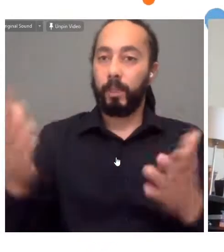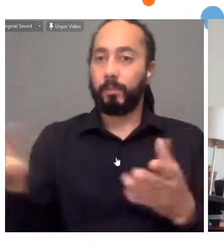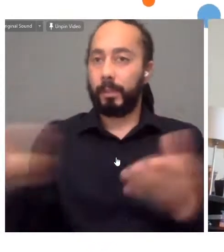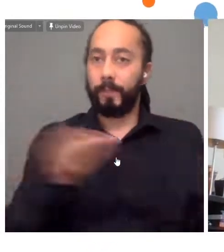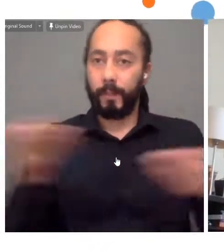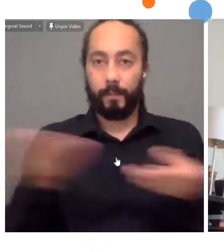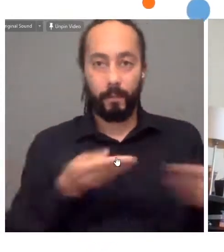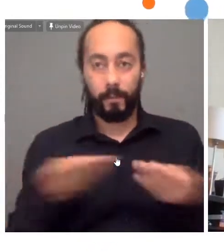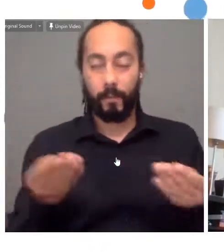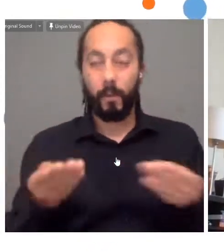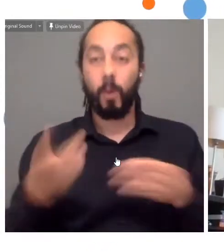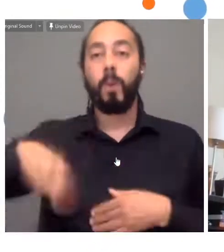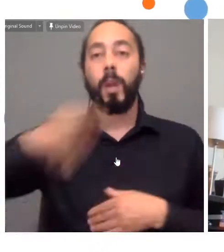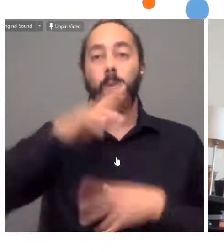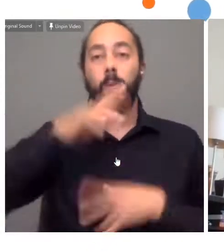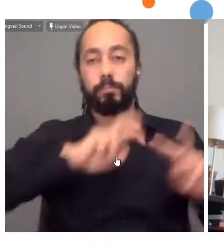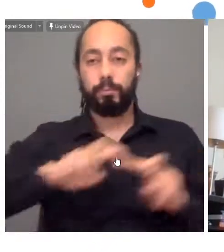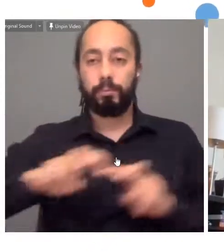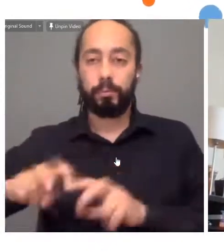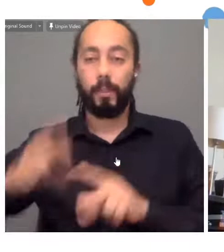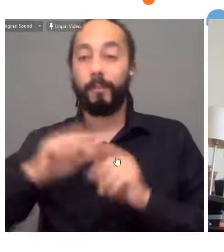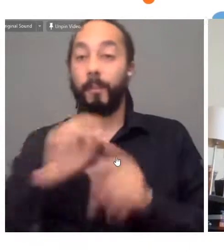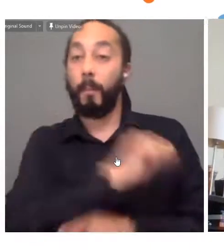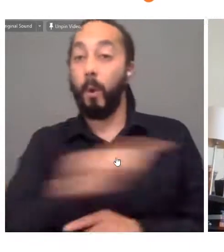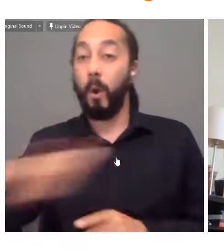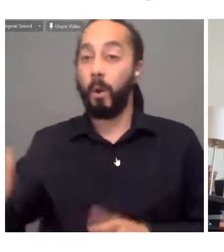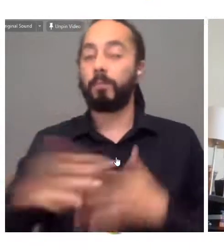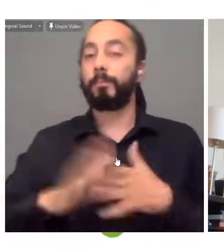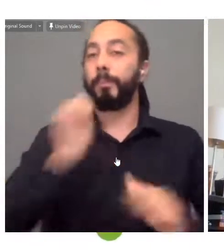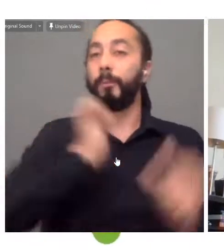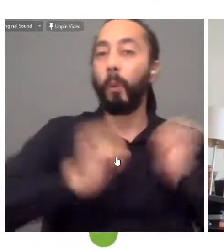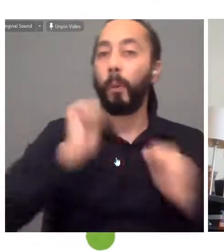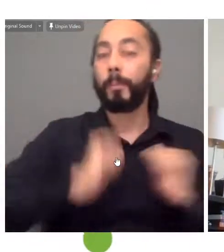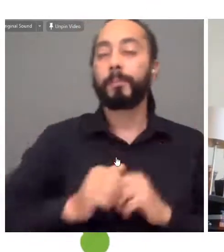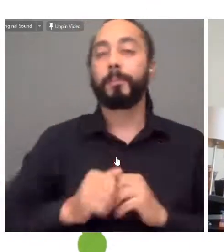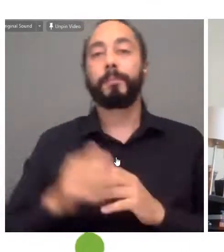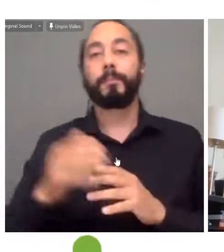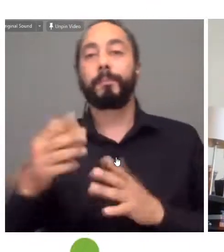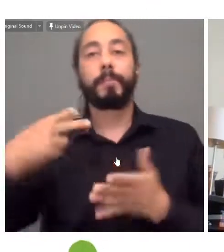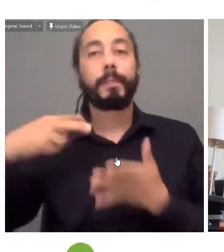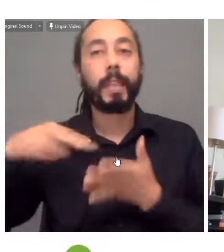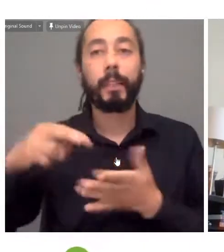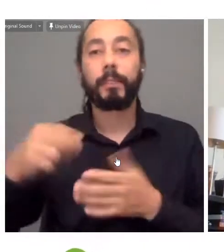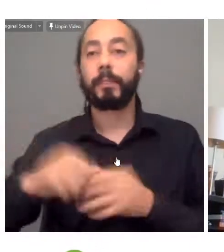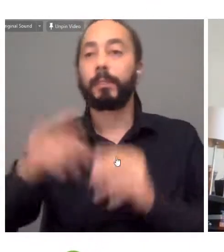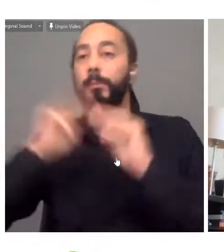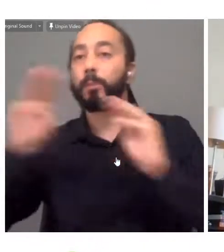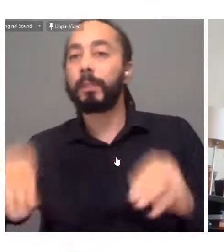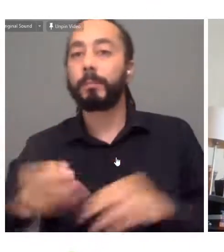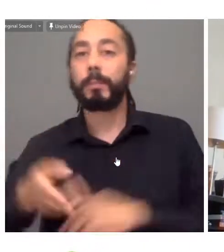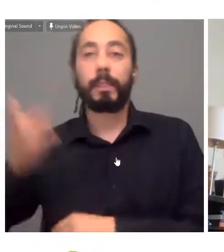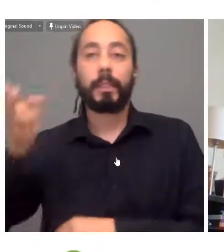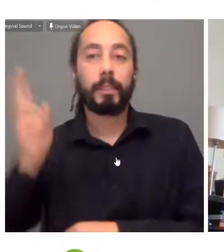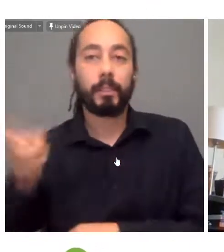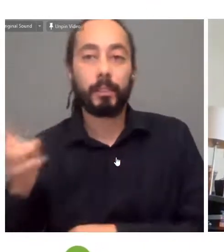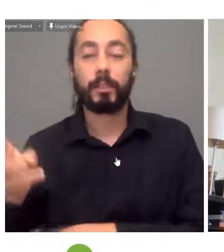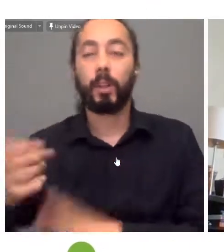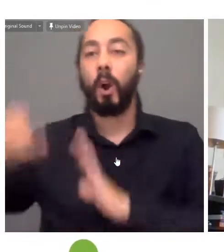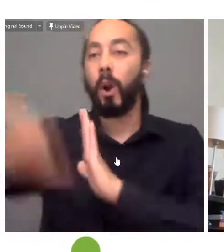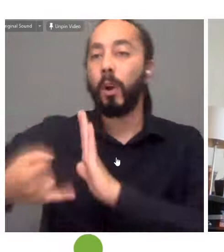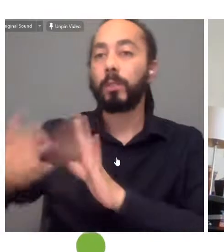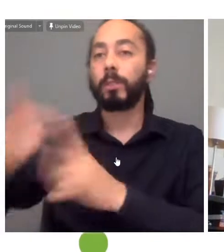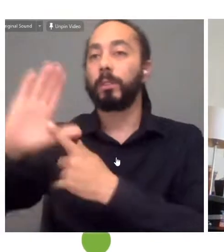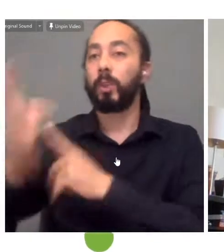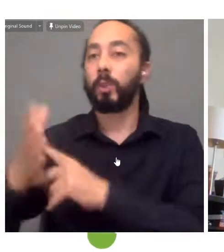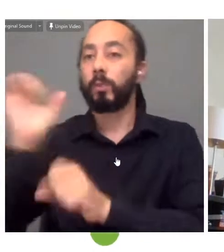all sectors, whether they be performing arts, visual arts, museums and heritage, and individual artists and cultural workers. They're going to